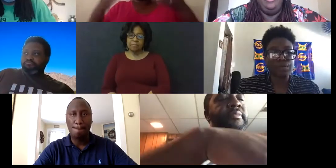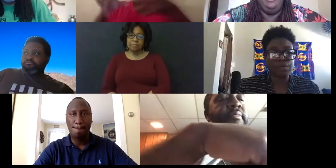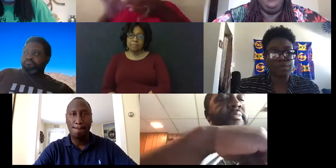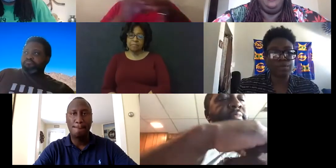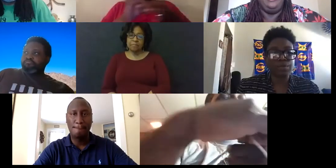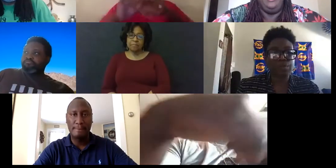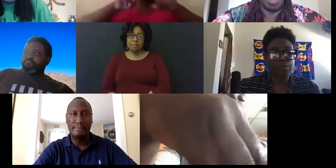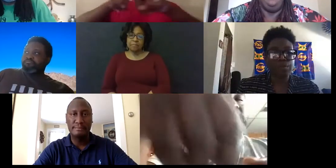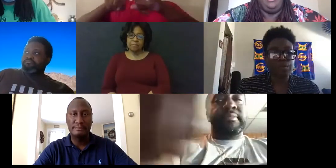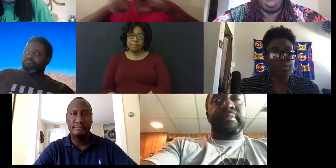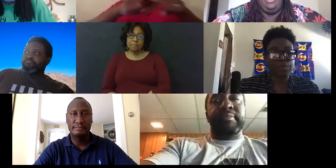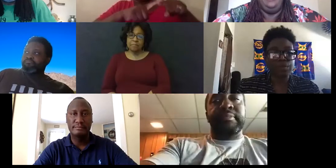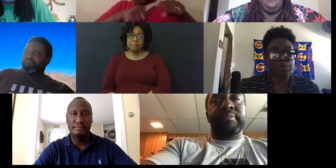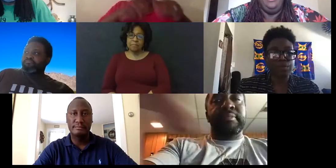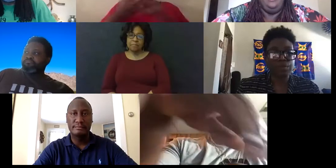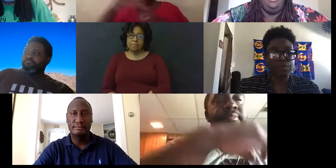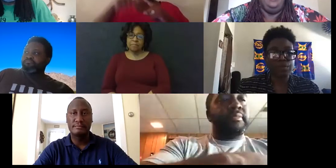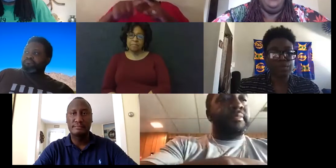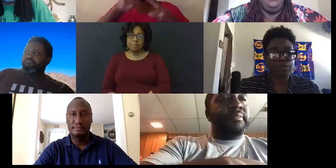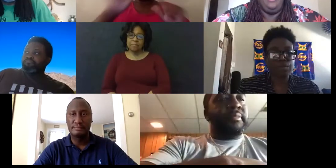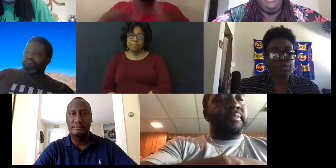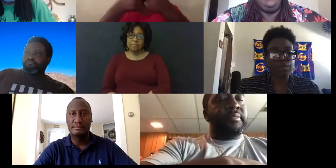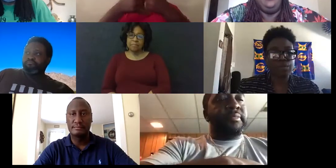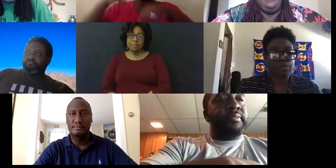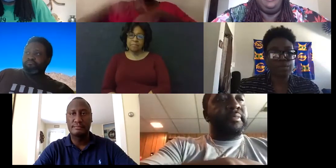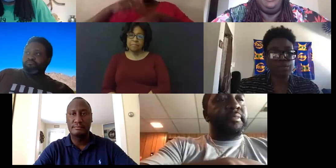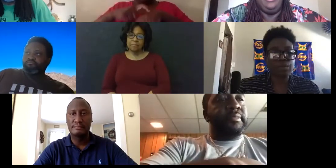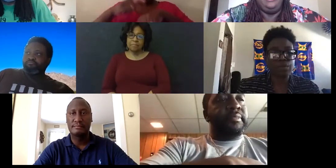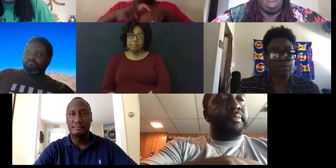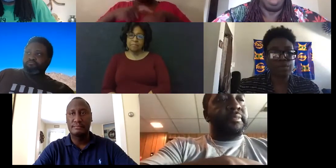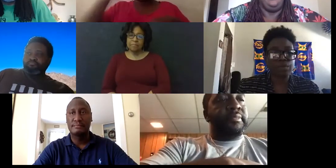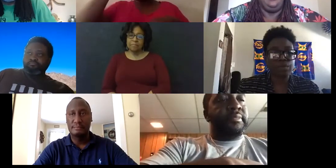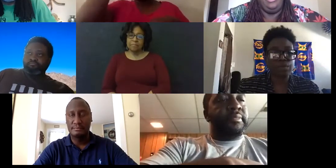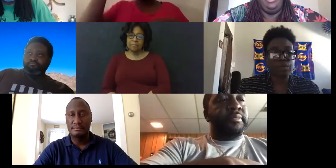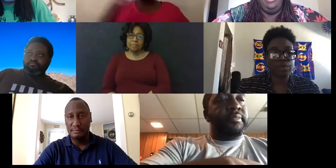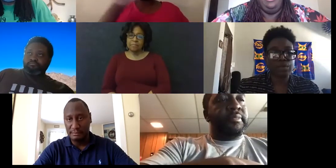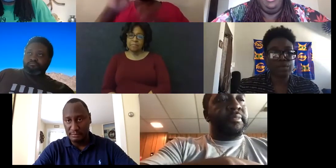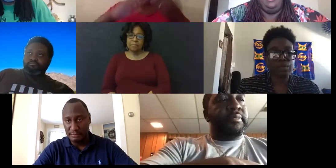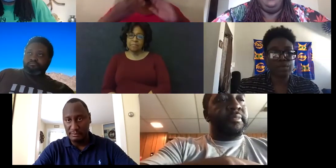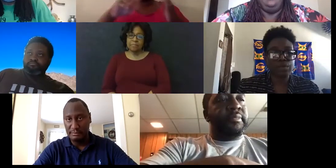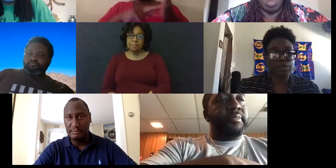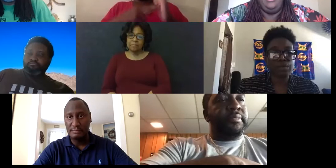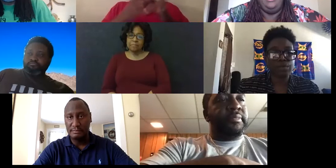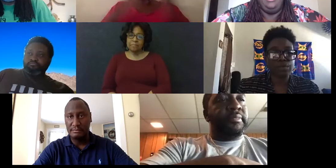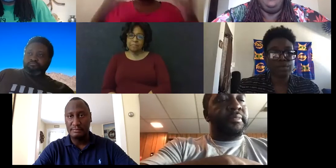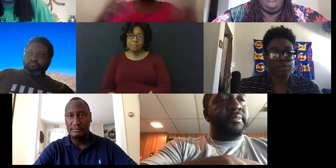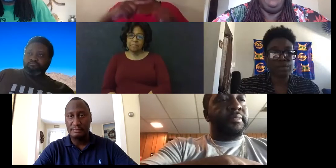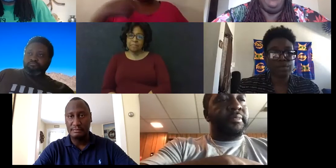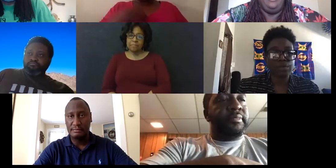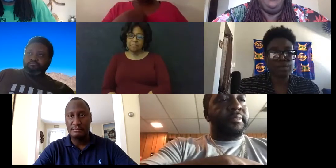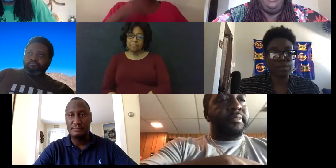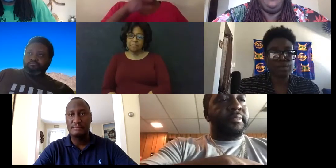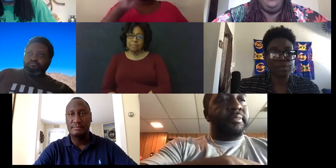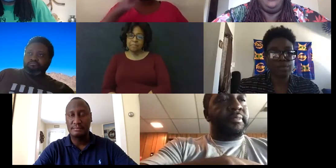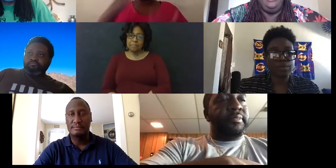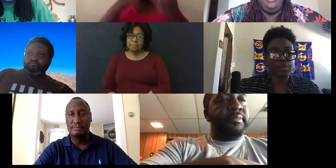one another through this very traumatic time. The Black disability community means everything to me, and I'm grateful for